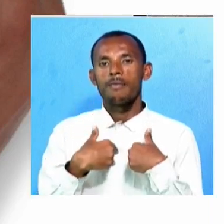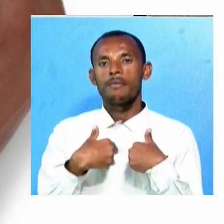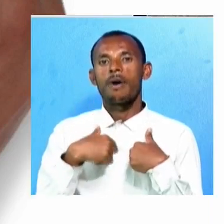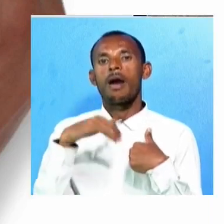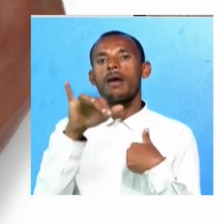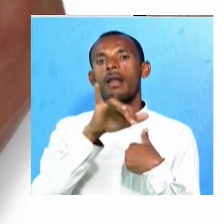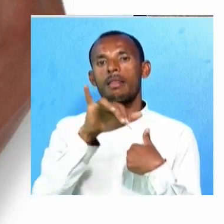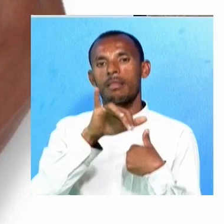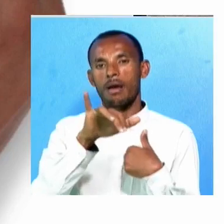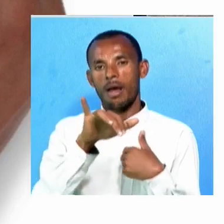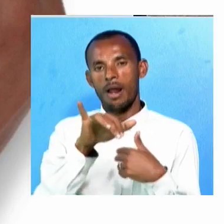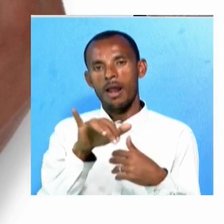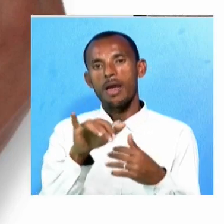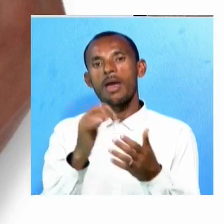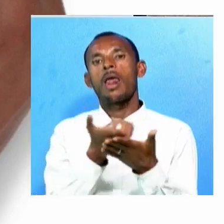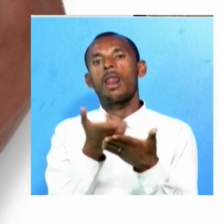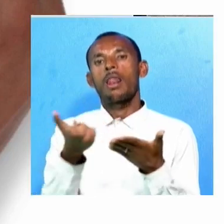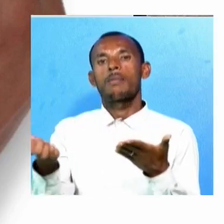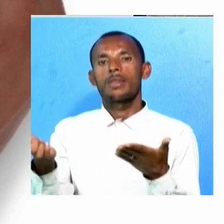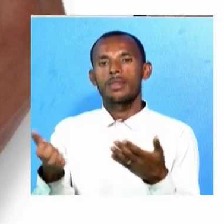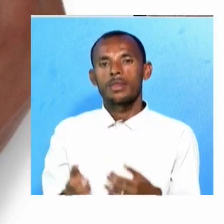elements.